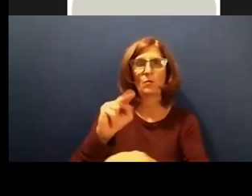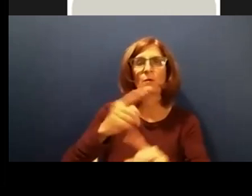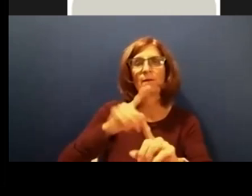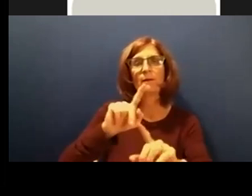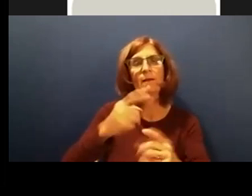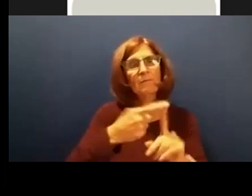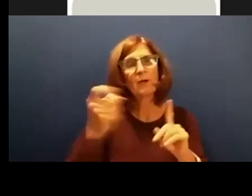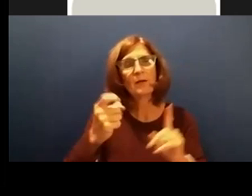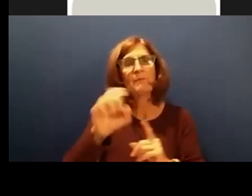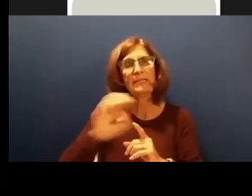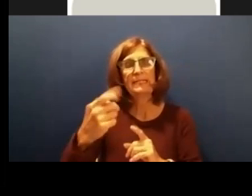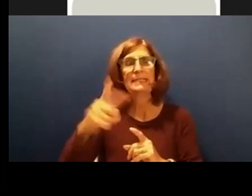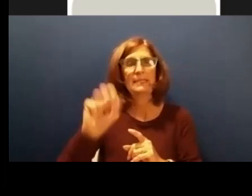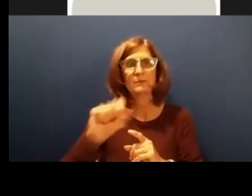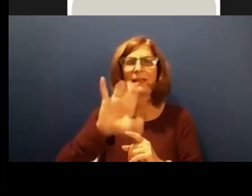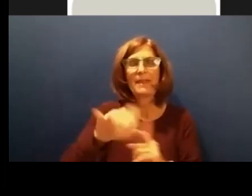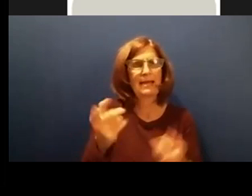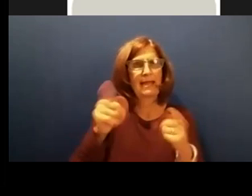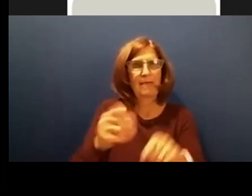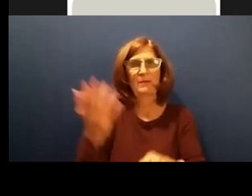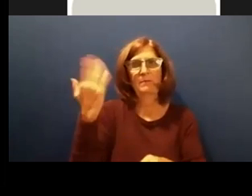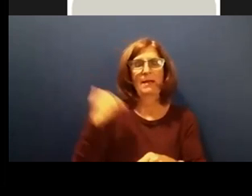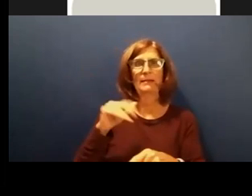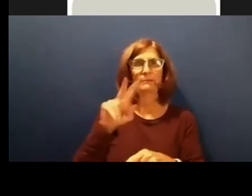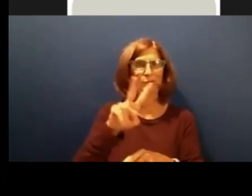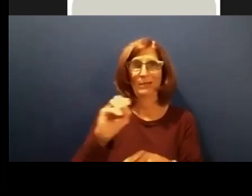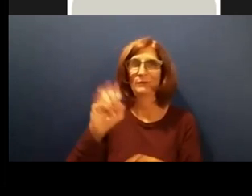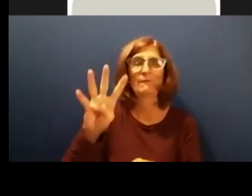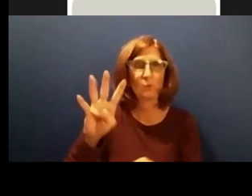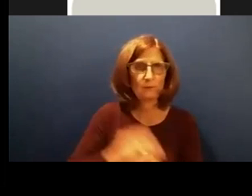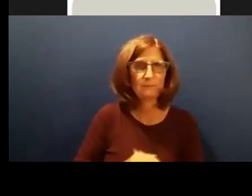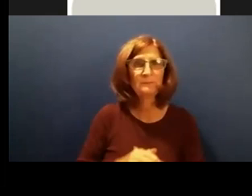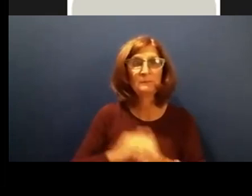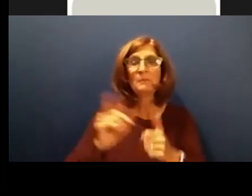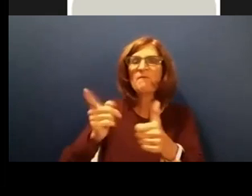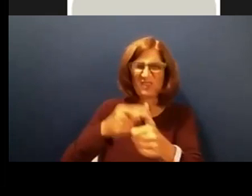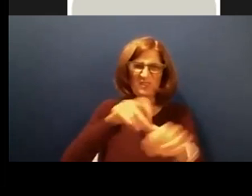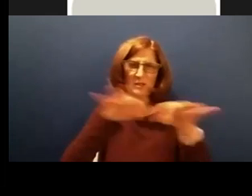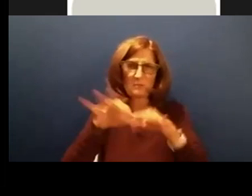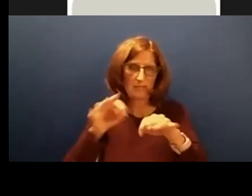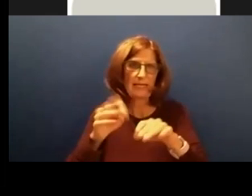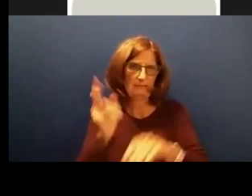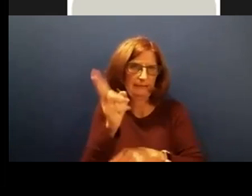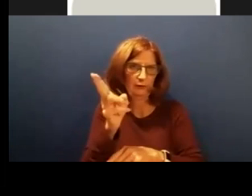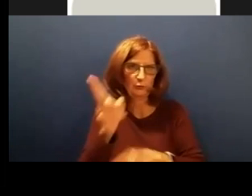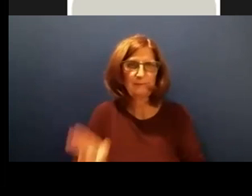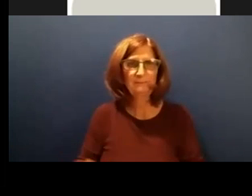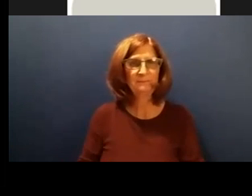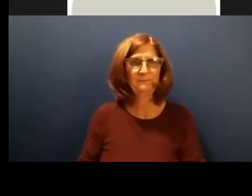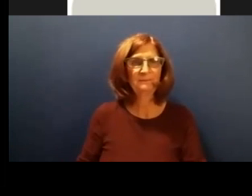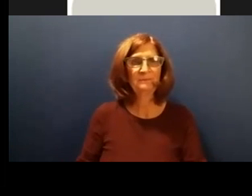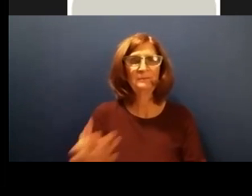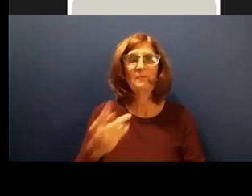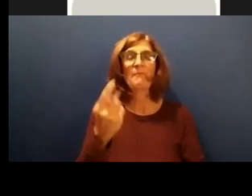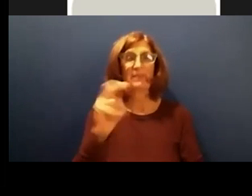that closed on August 14th, 2004. First, I'll give you a little bit of background about the development, and then I'll take a deeper